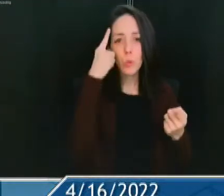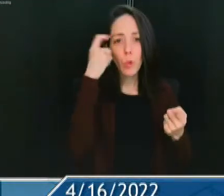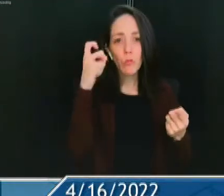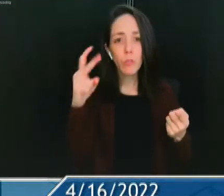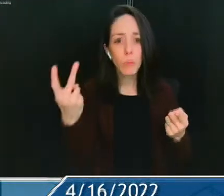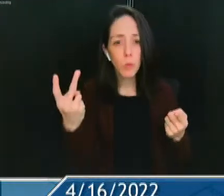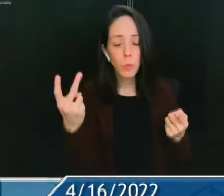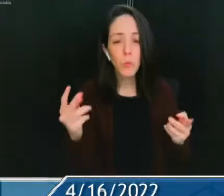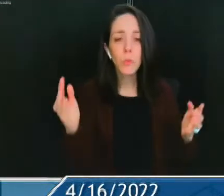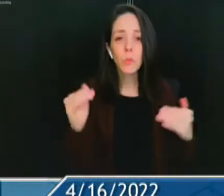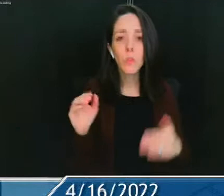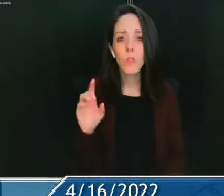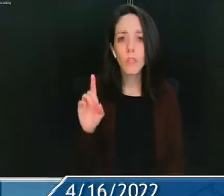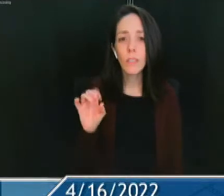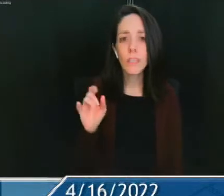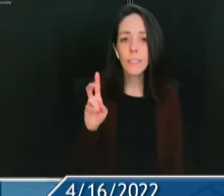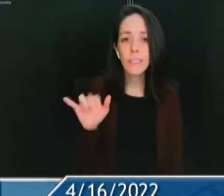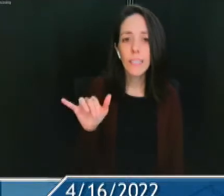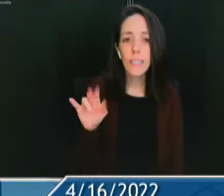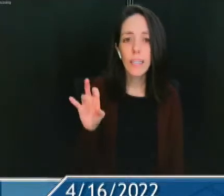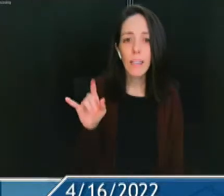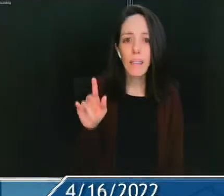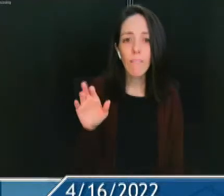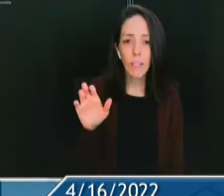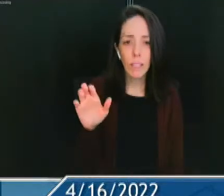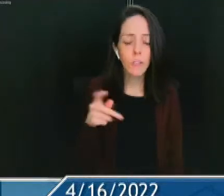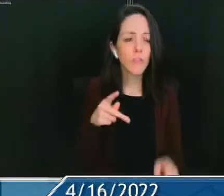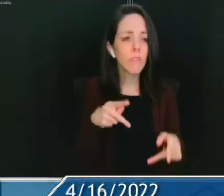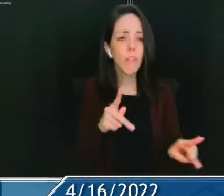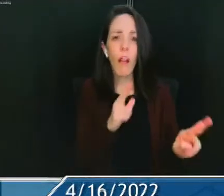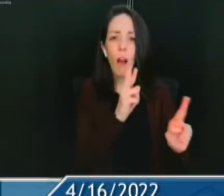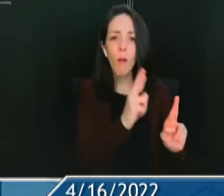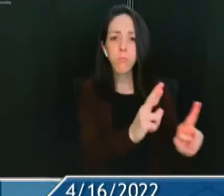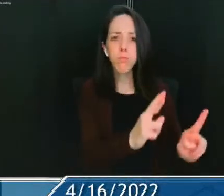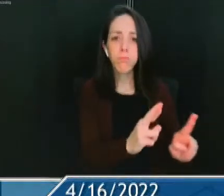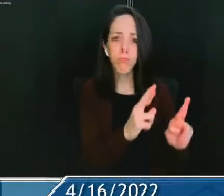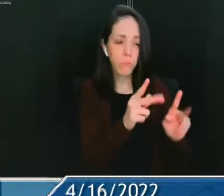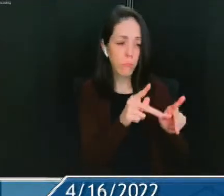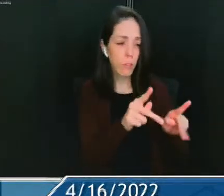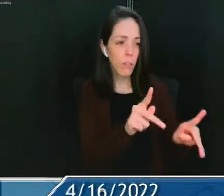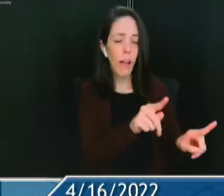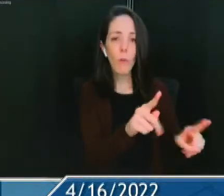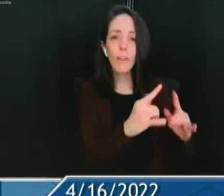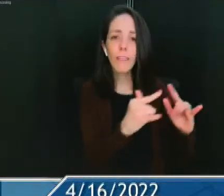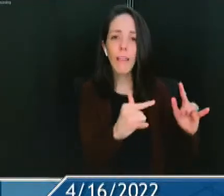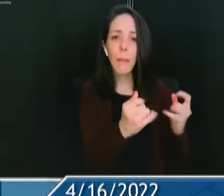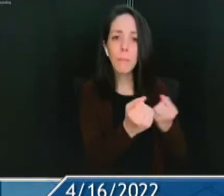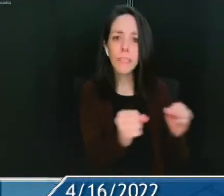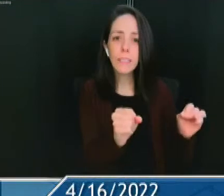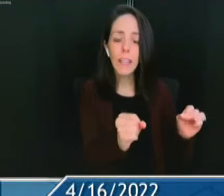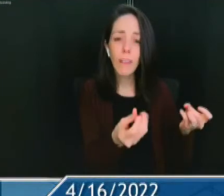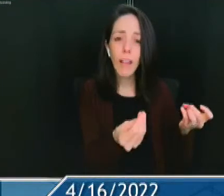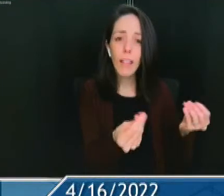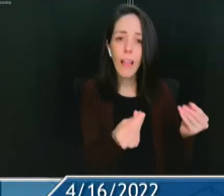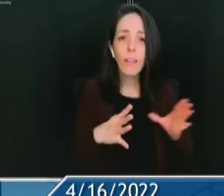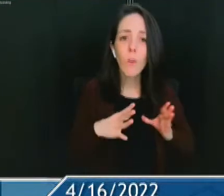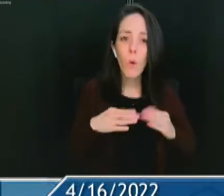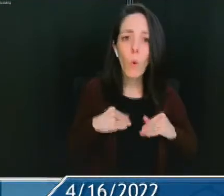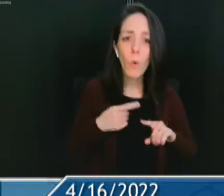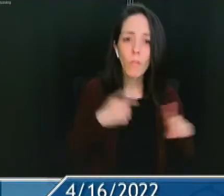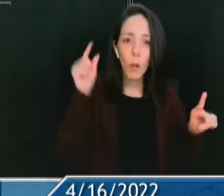allow people the dignity. We need to actually allow people to be able to camp safely on land already owned by